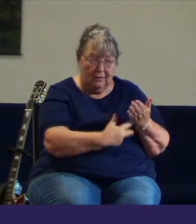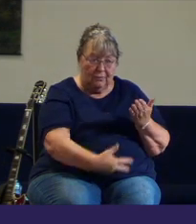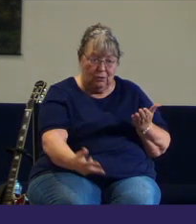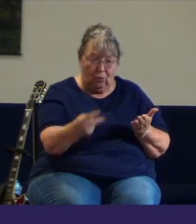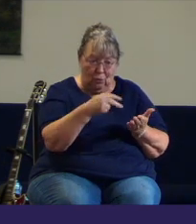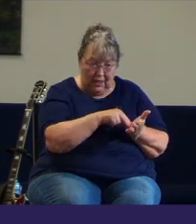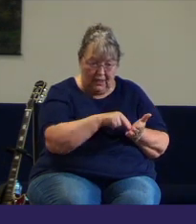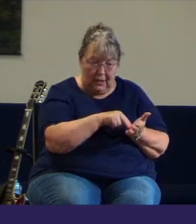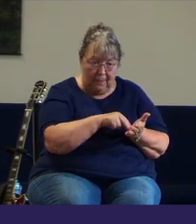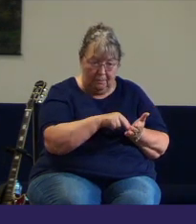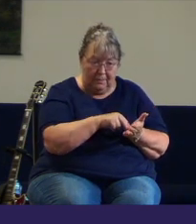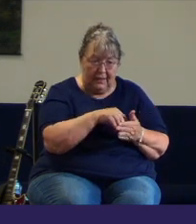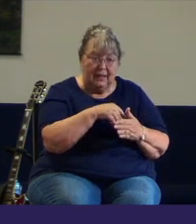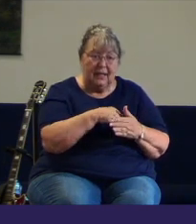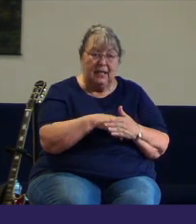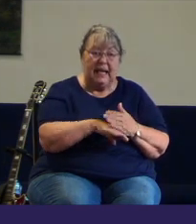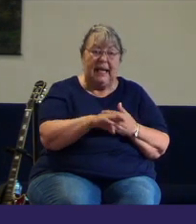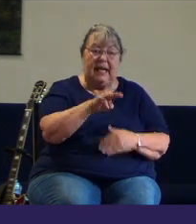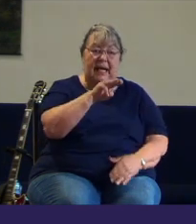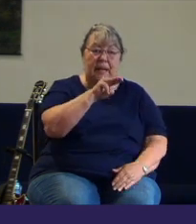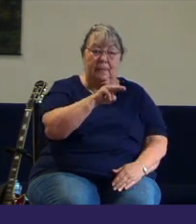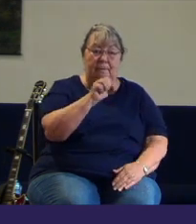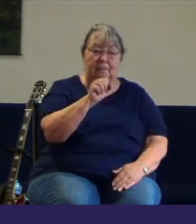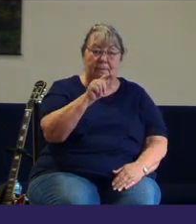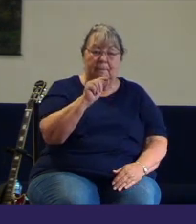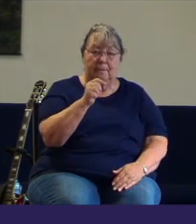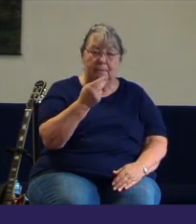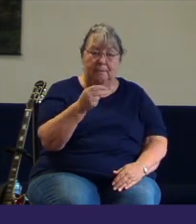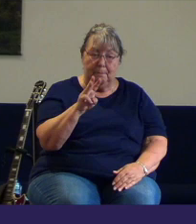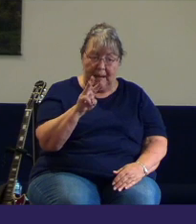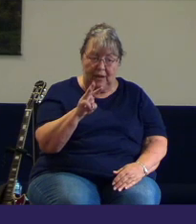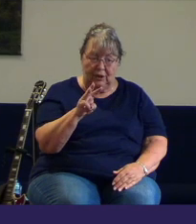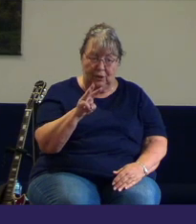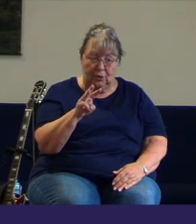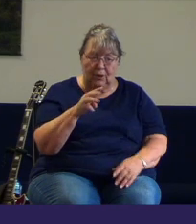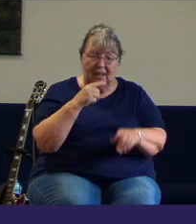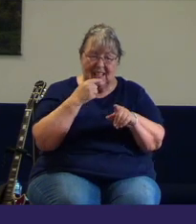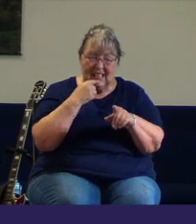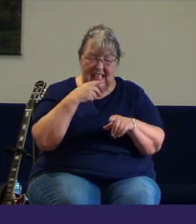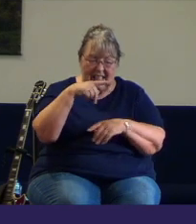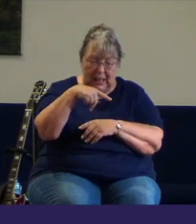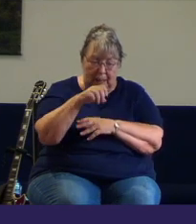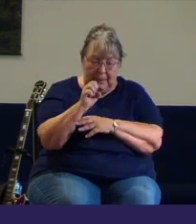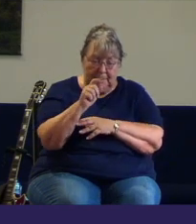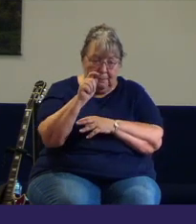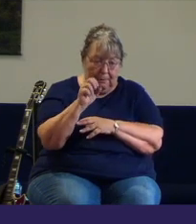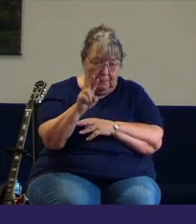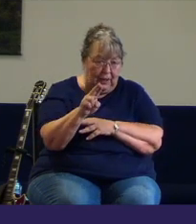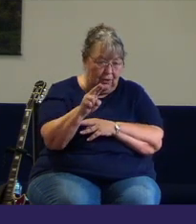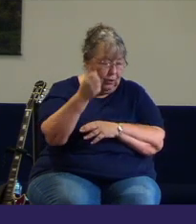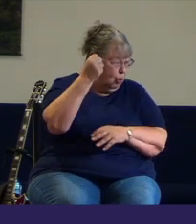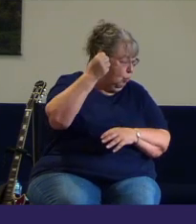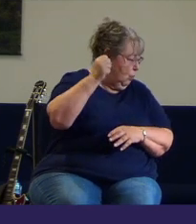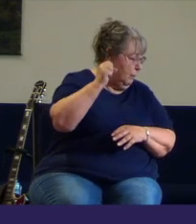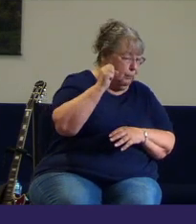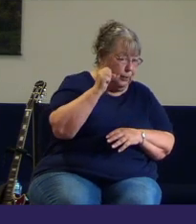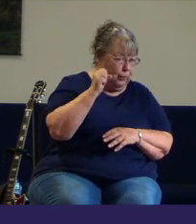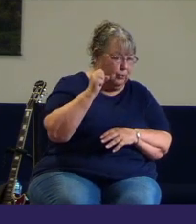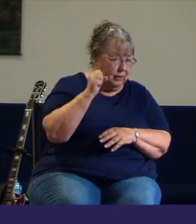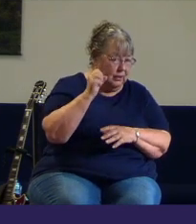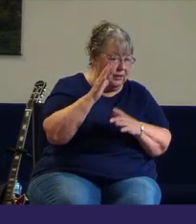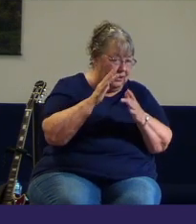that Peter rebuked Jesus. Wow. Imagine that. What do you think about that, Sister Ruth